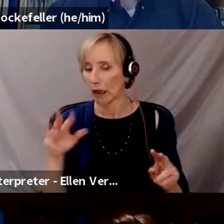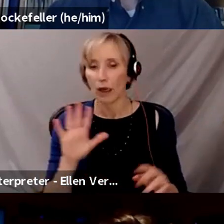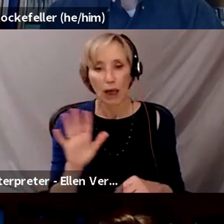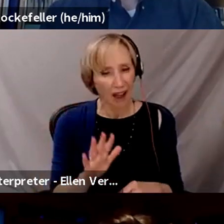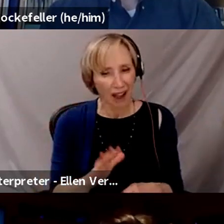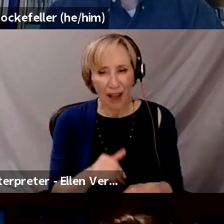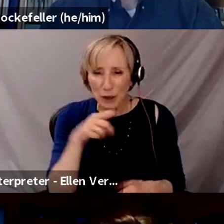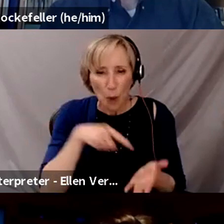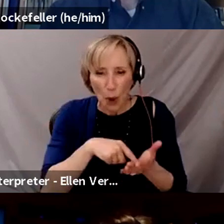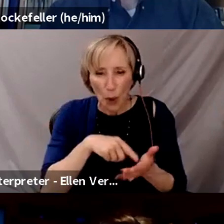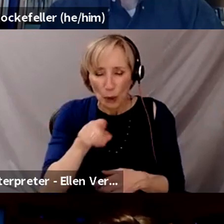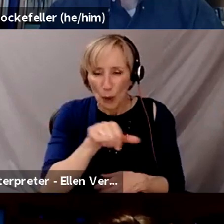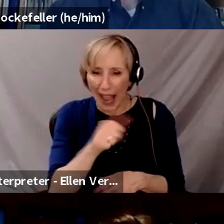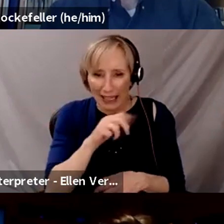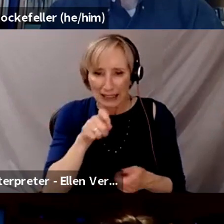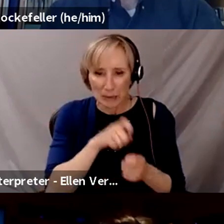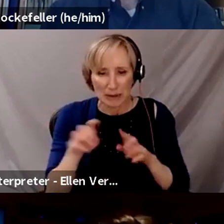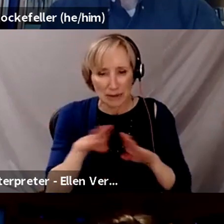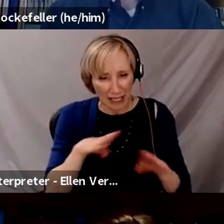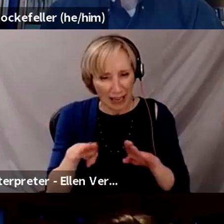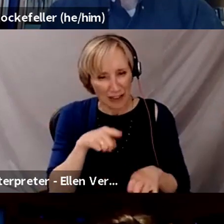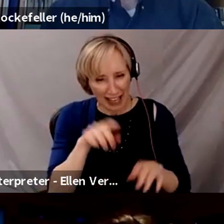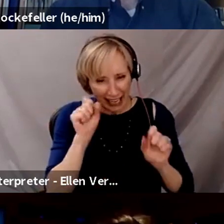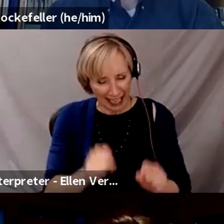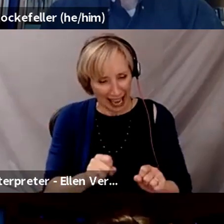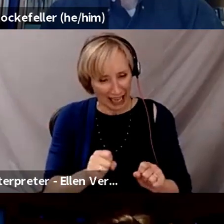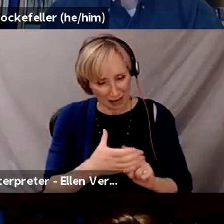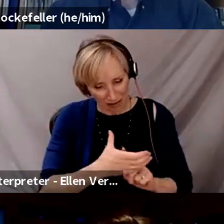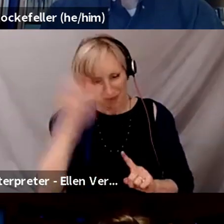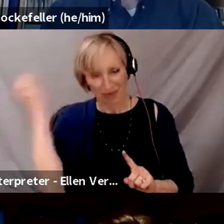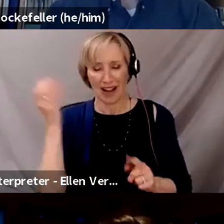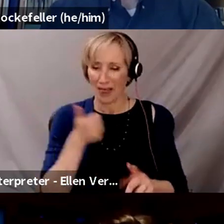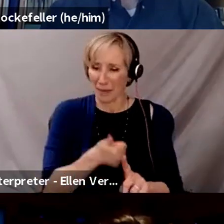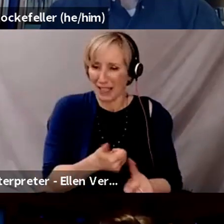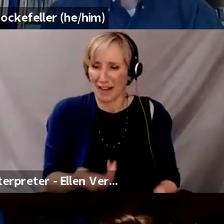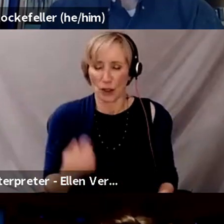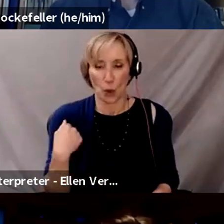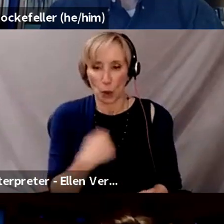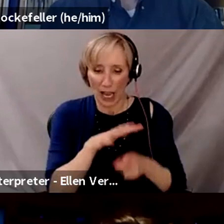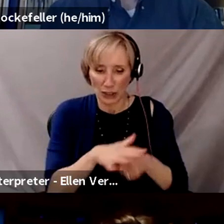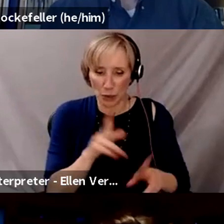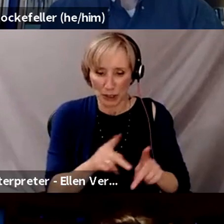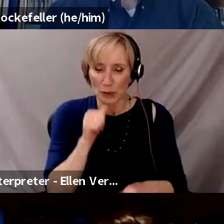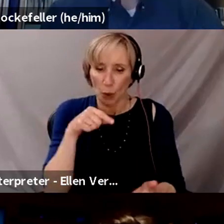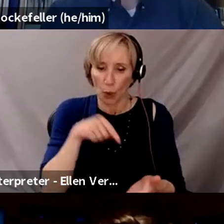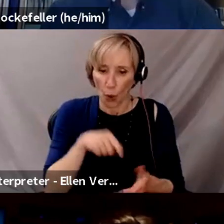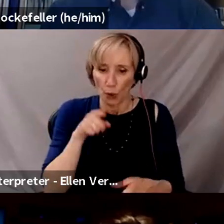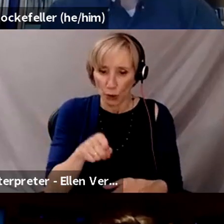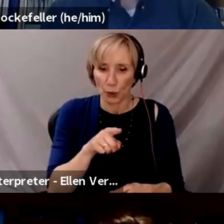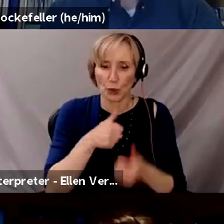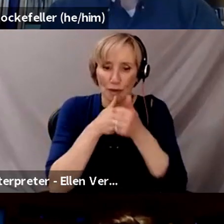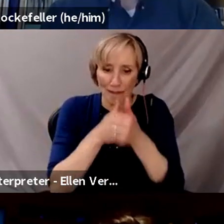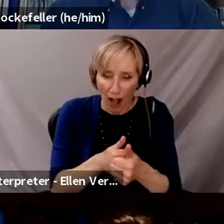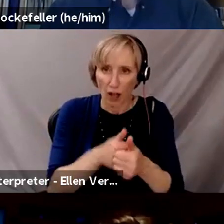start understanding that, that is not owed. We as oppressed people do not owe you that, is a